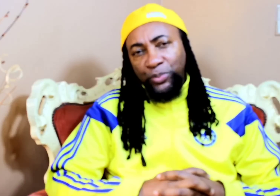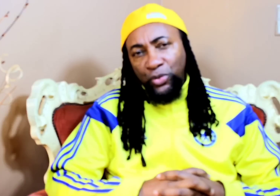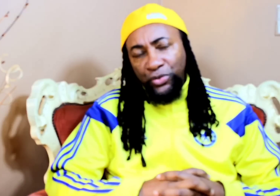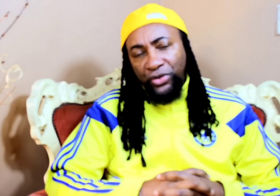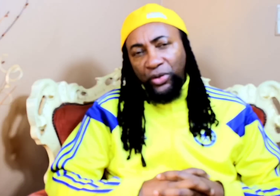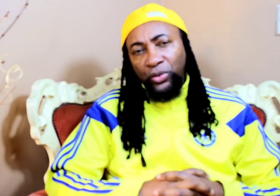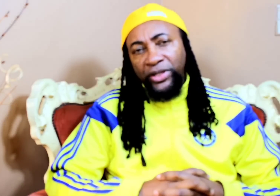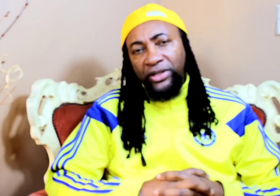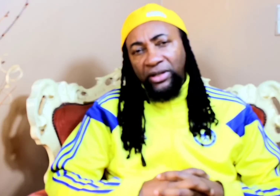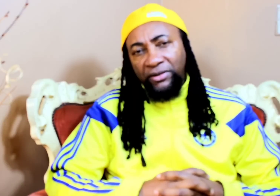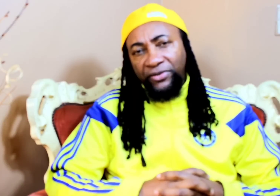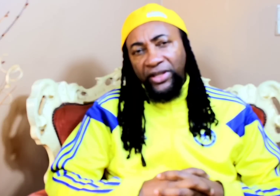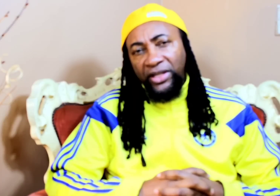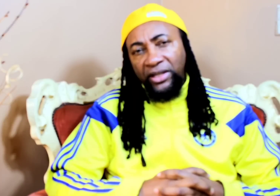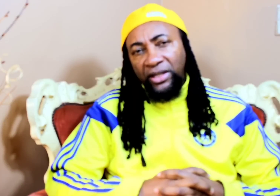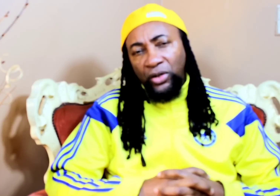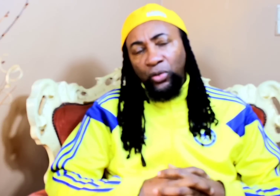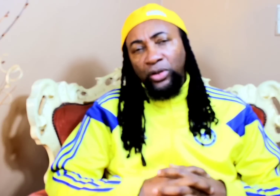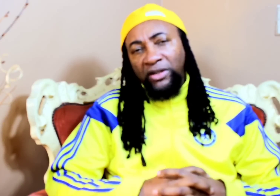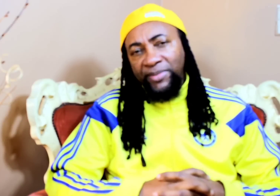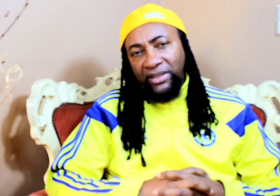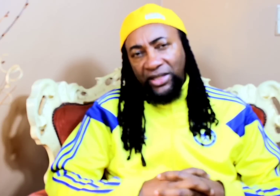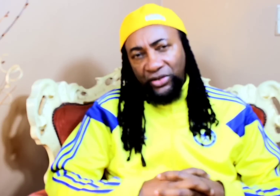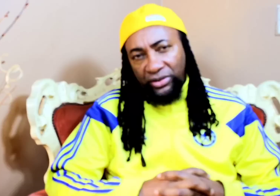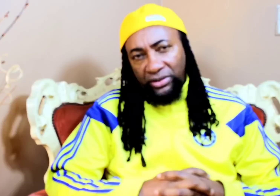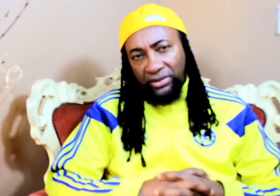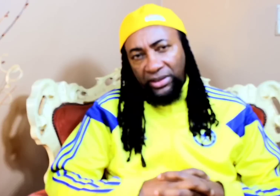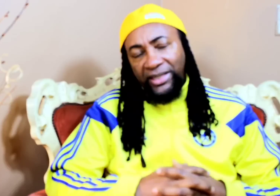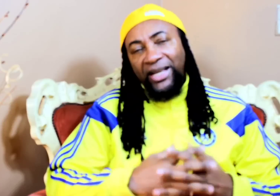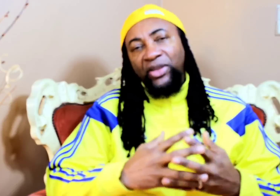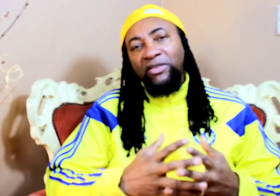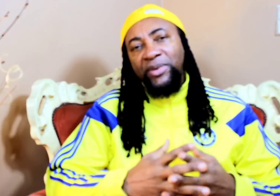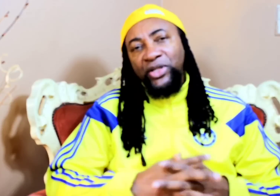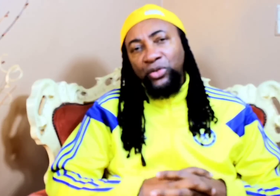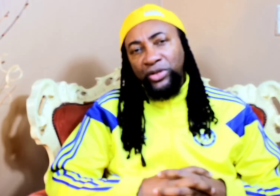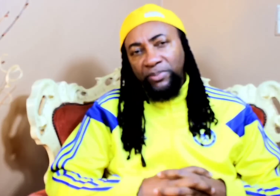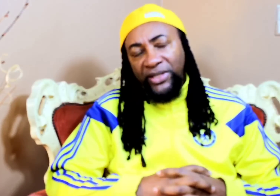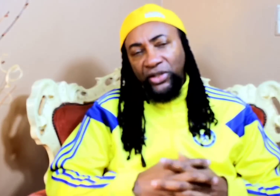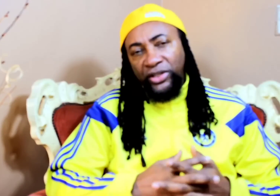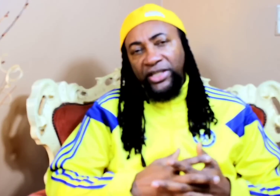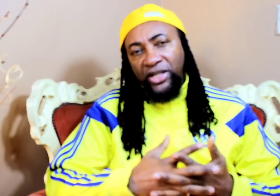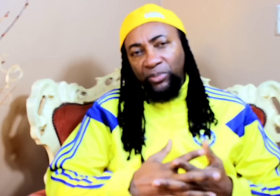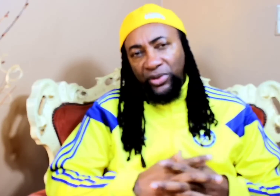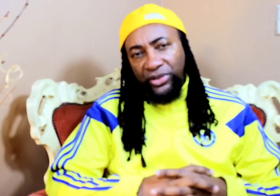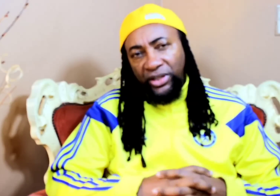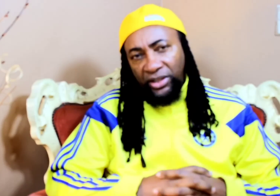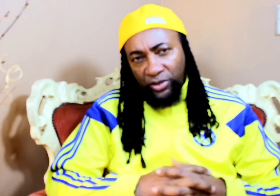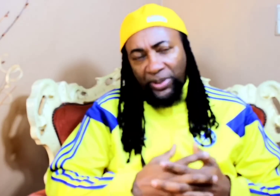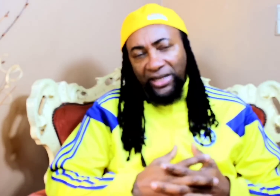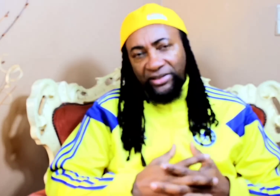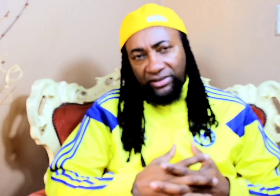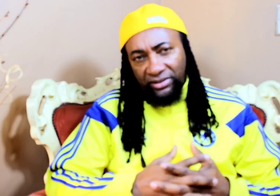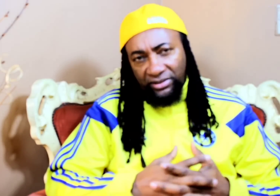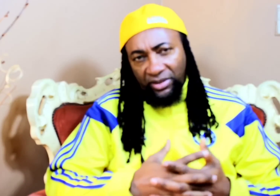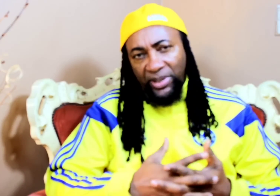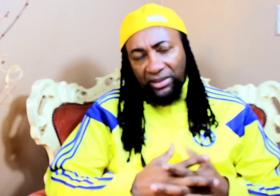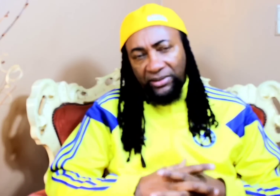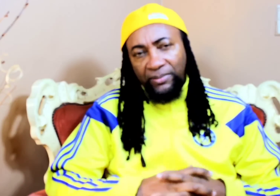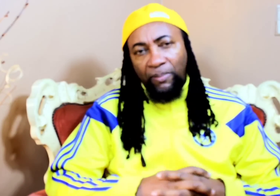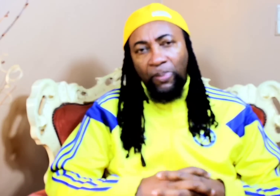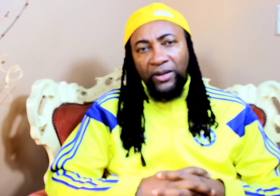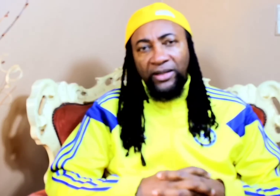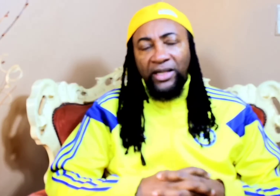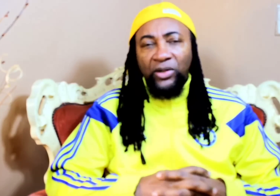again postpone the holding of the local government election. And the government used its majority in numbers to pass the